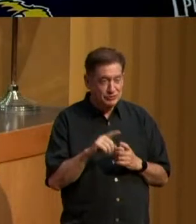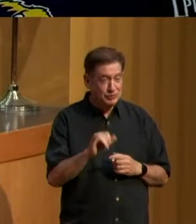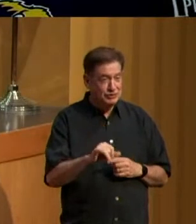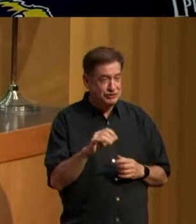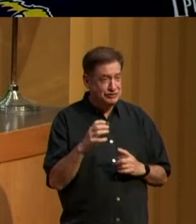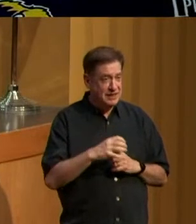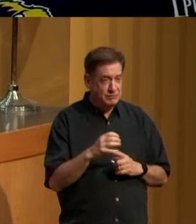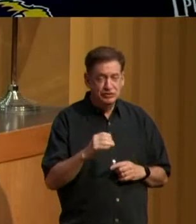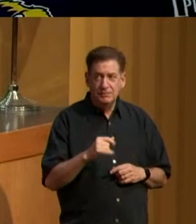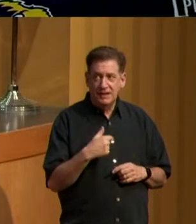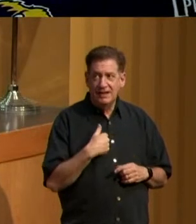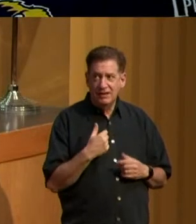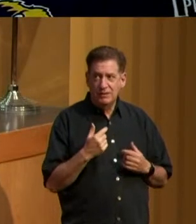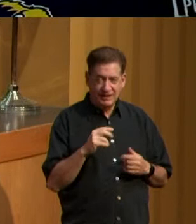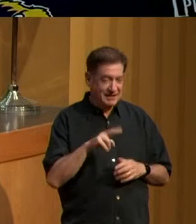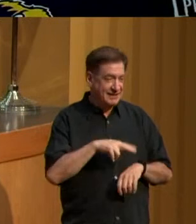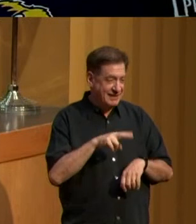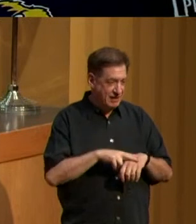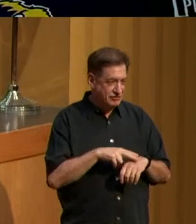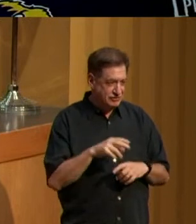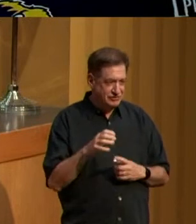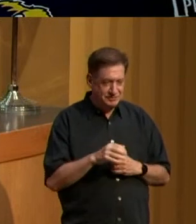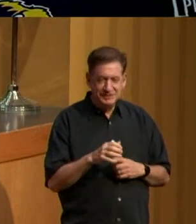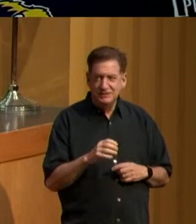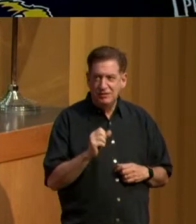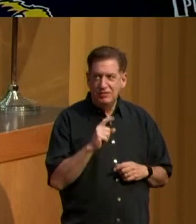at regional champions and at national champions. So